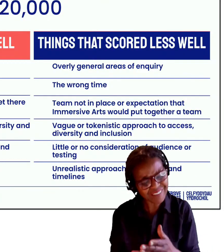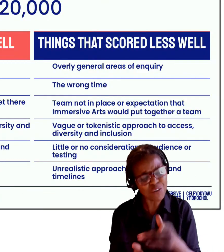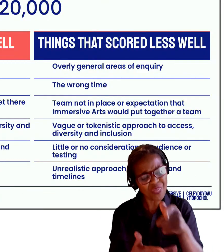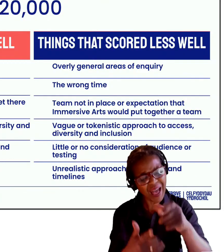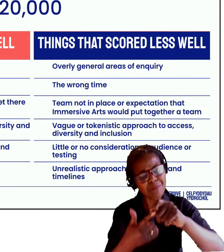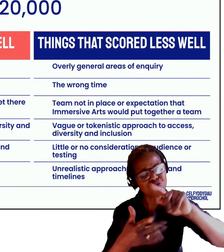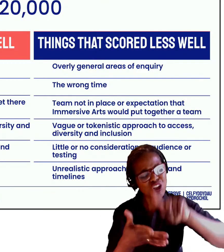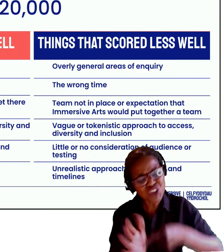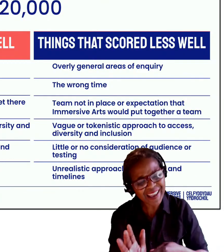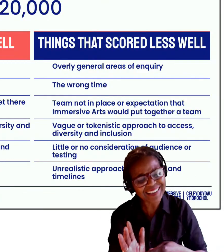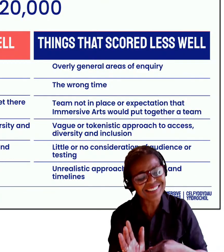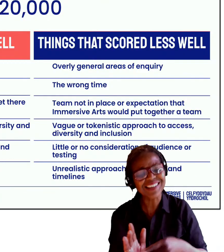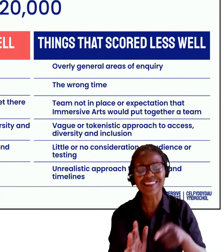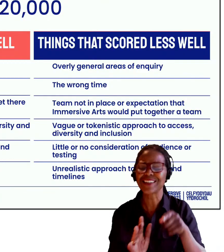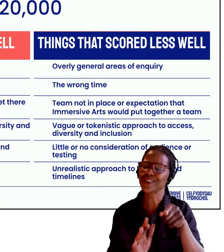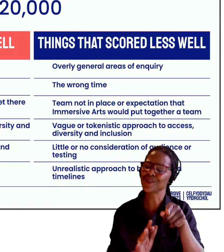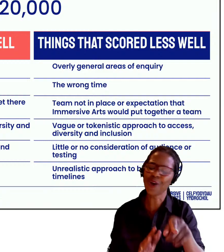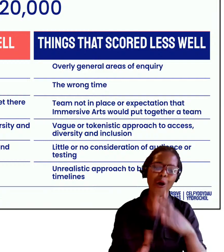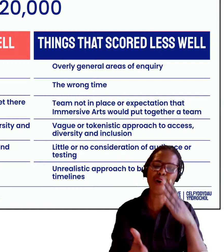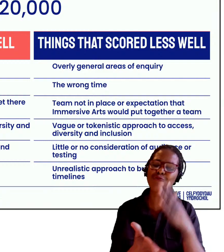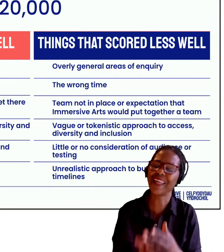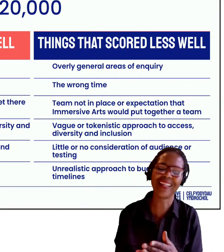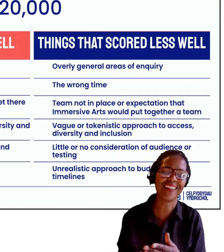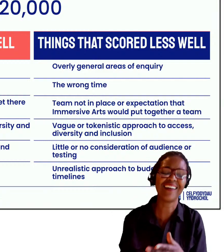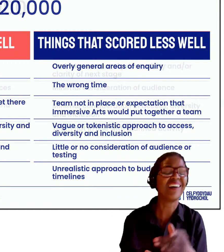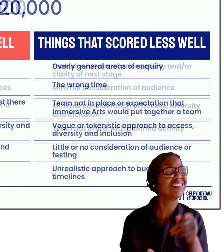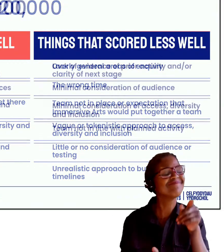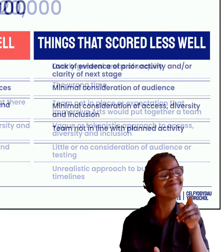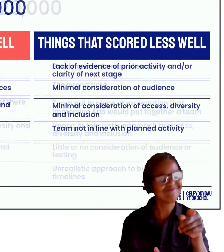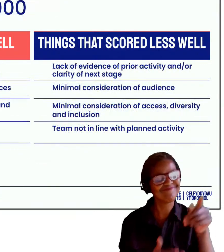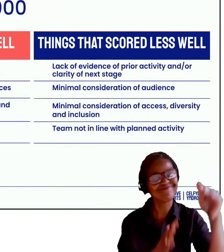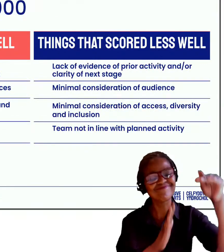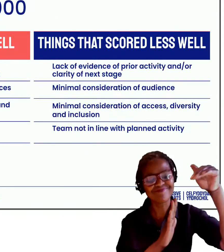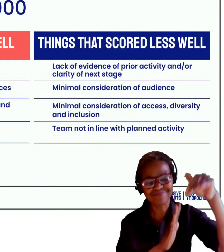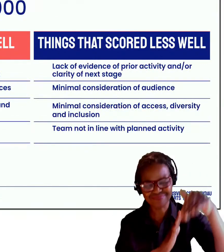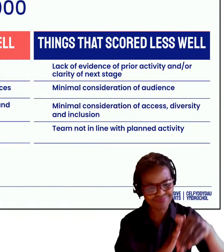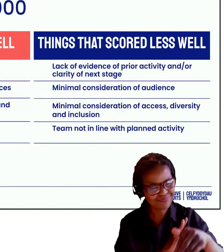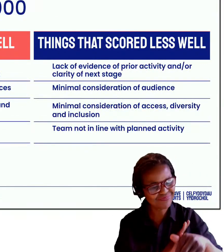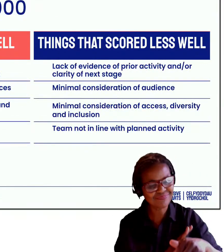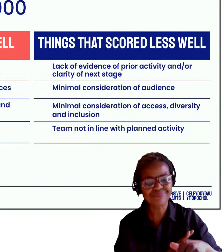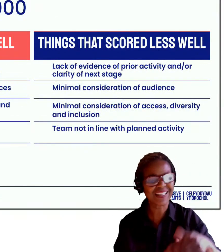through. I hand back to Ruth for Expand.